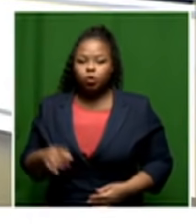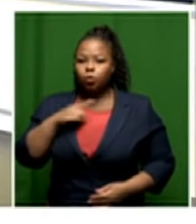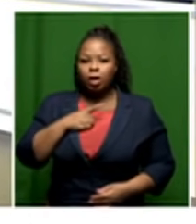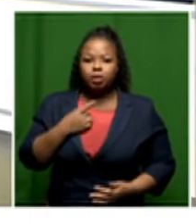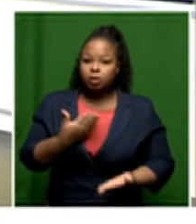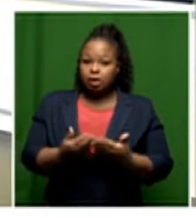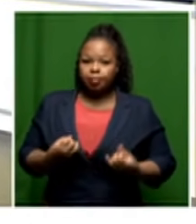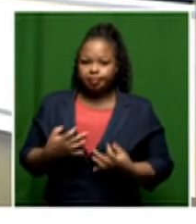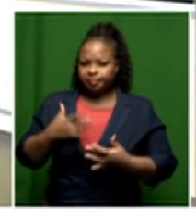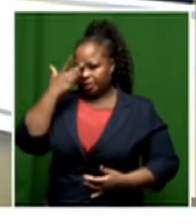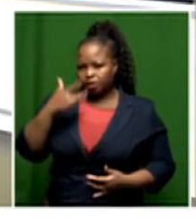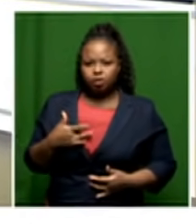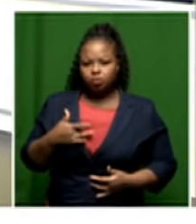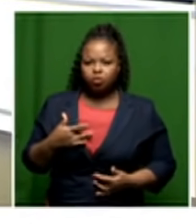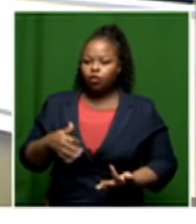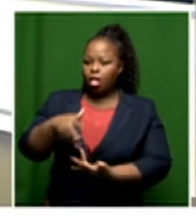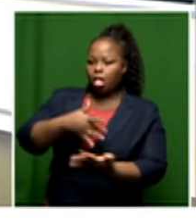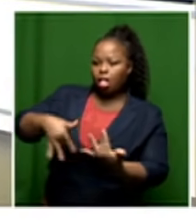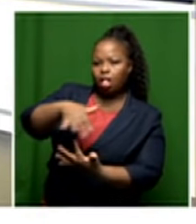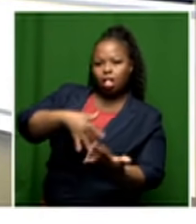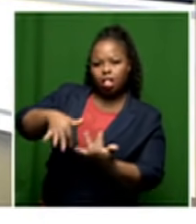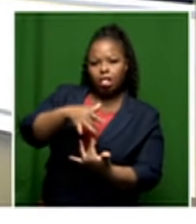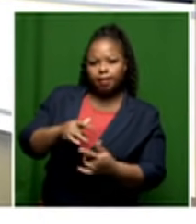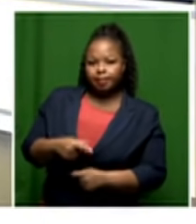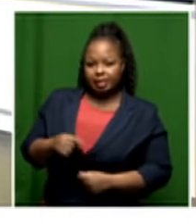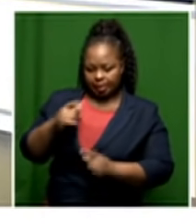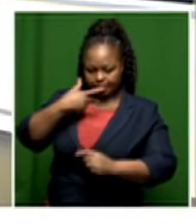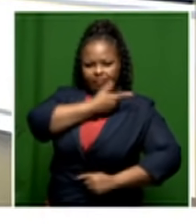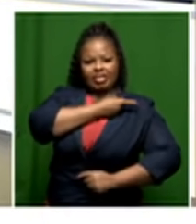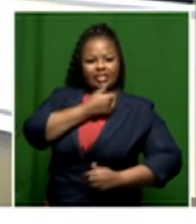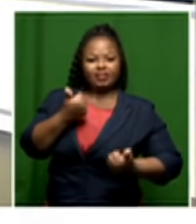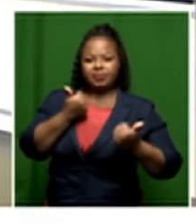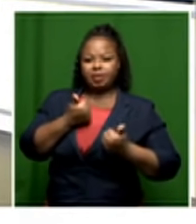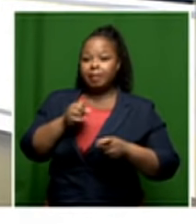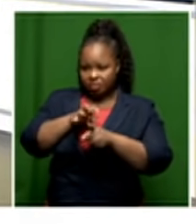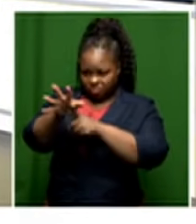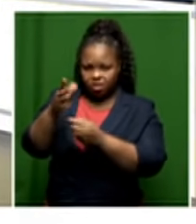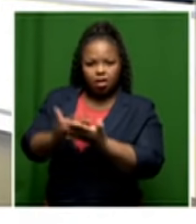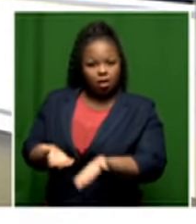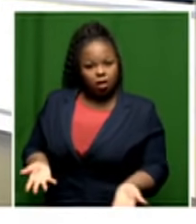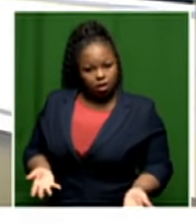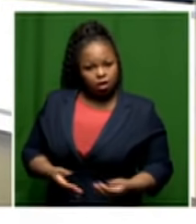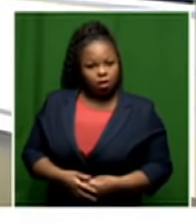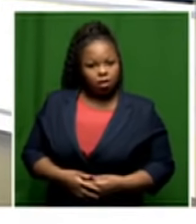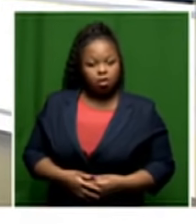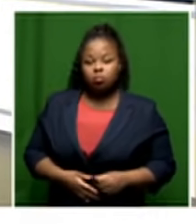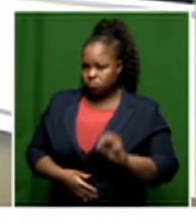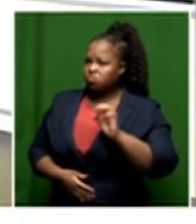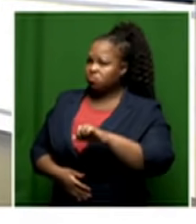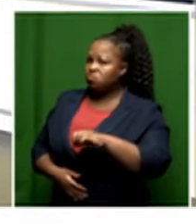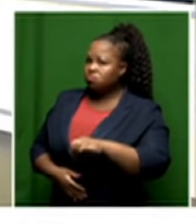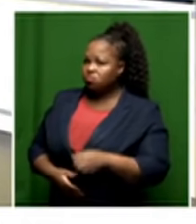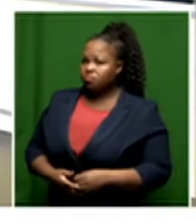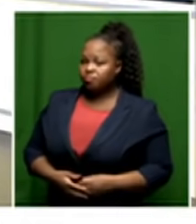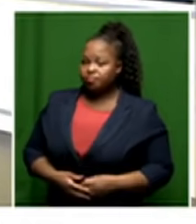asymptomatic, and you're with a lot of people that haven't been vaccinated, there's where the problem comes in. Yes. Now, again, I think